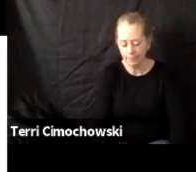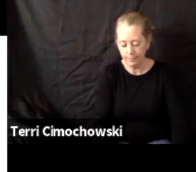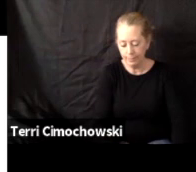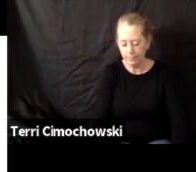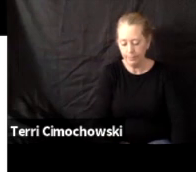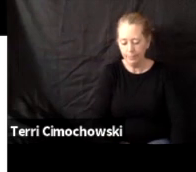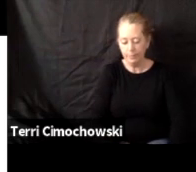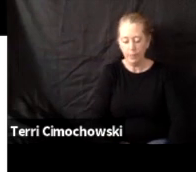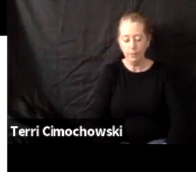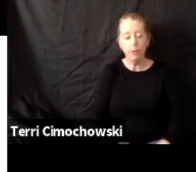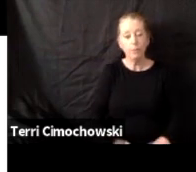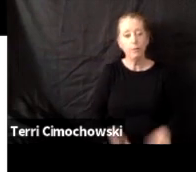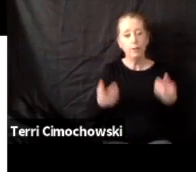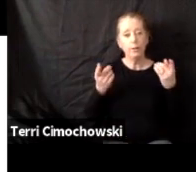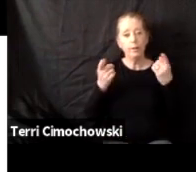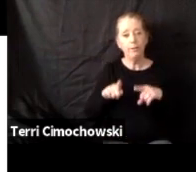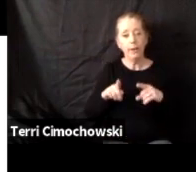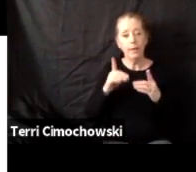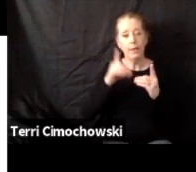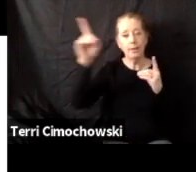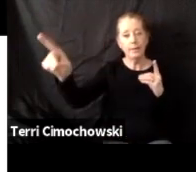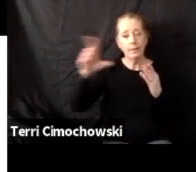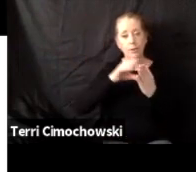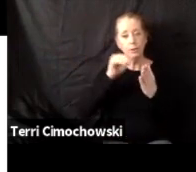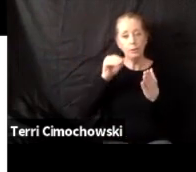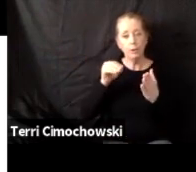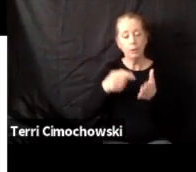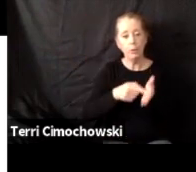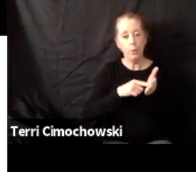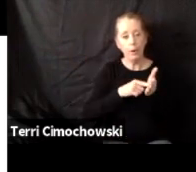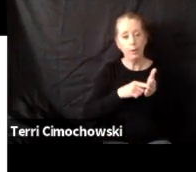So in the event that distance learning is required, would everybody be